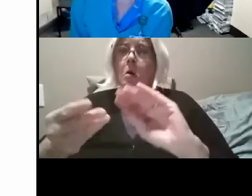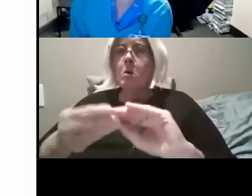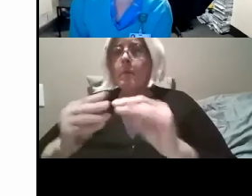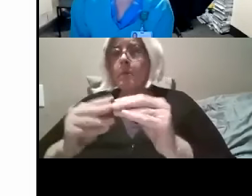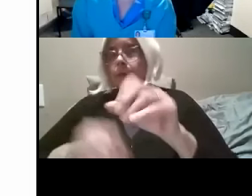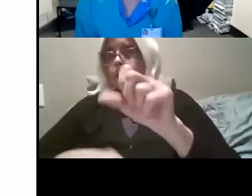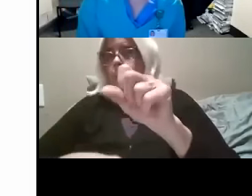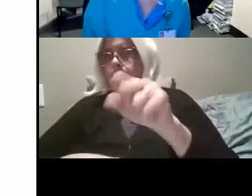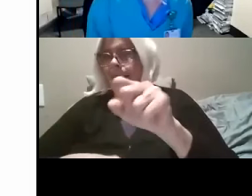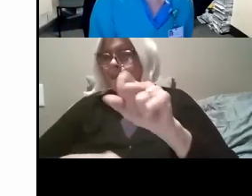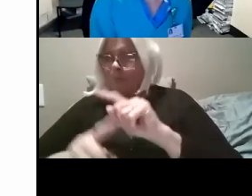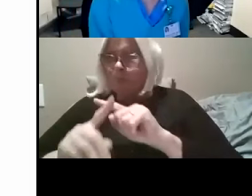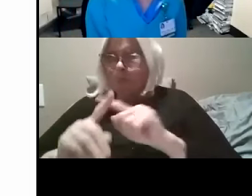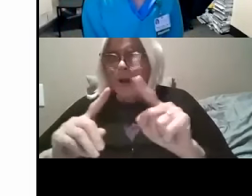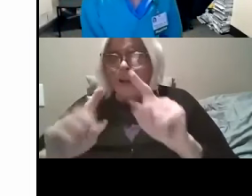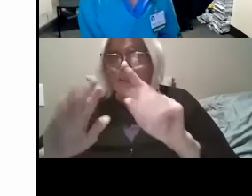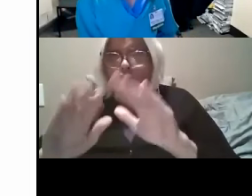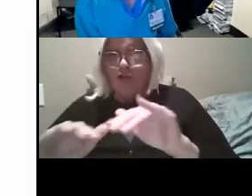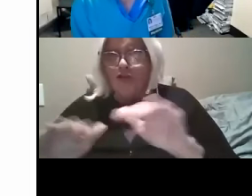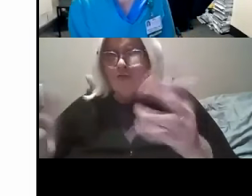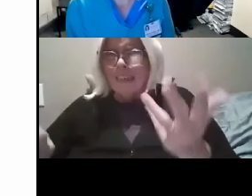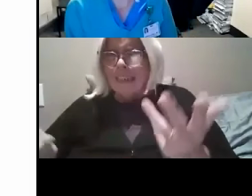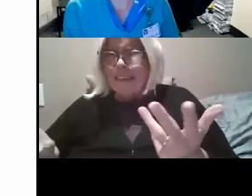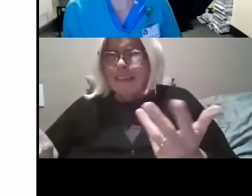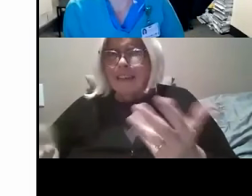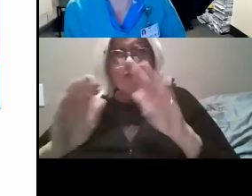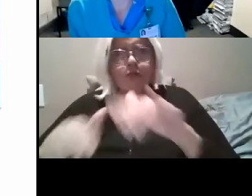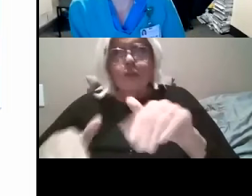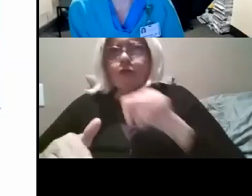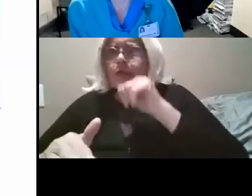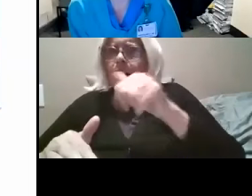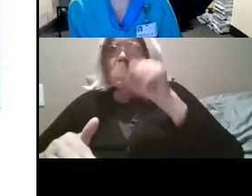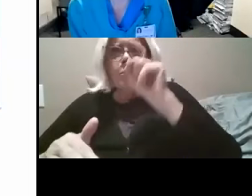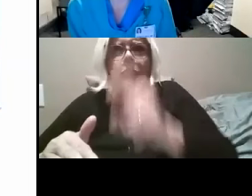died of this disease. So that is what we are preventing.